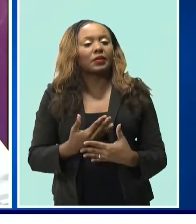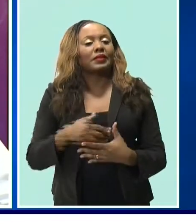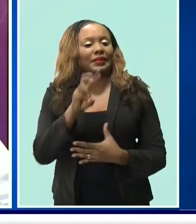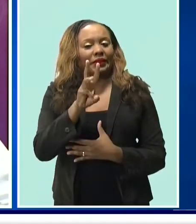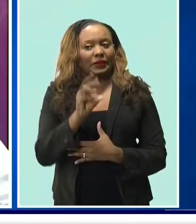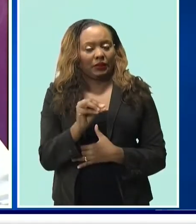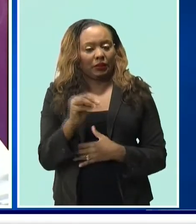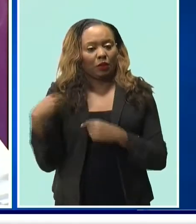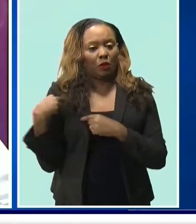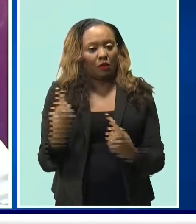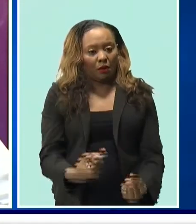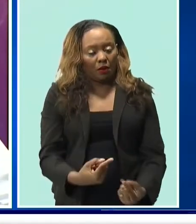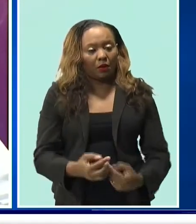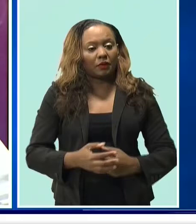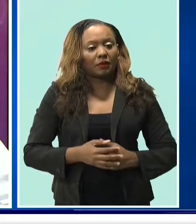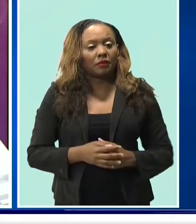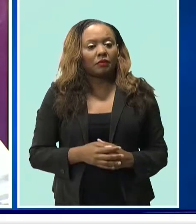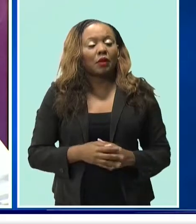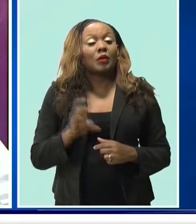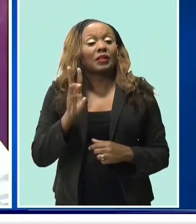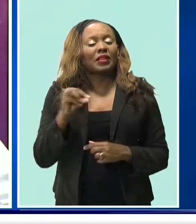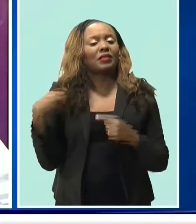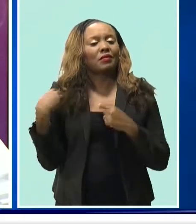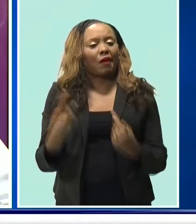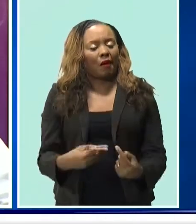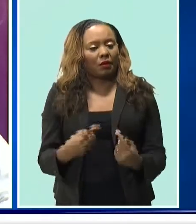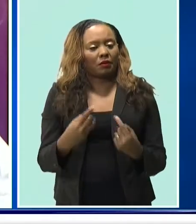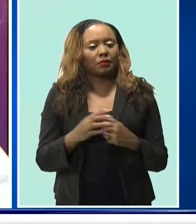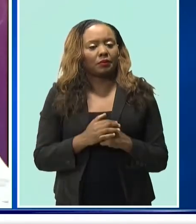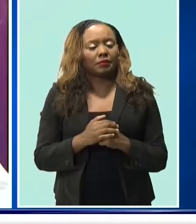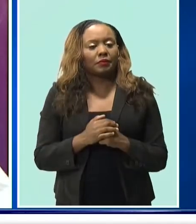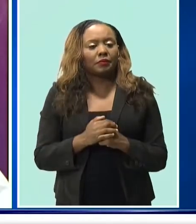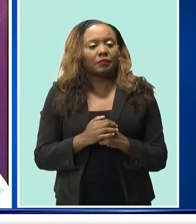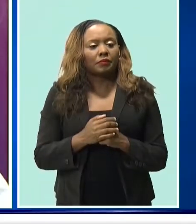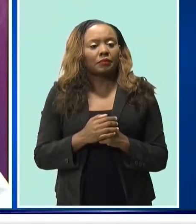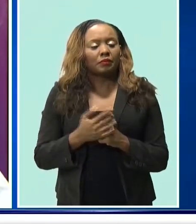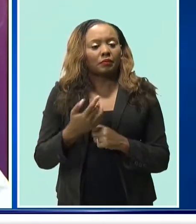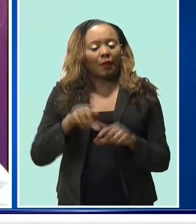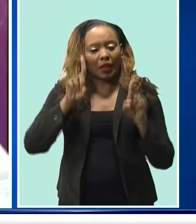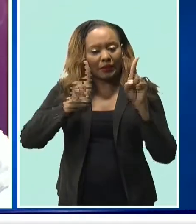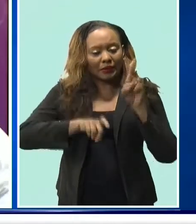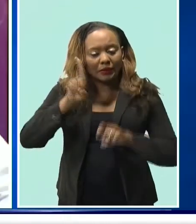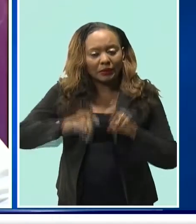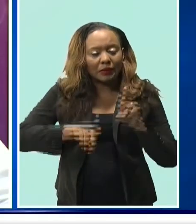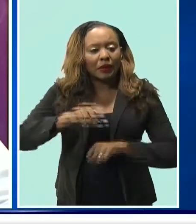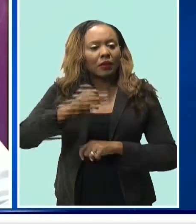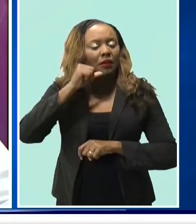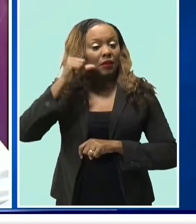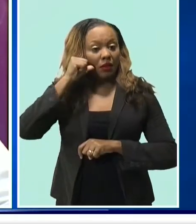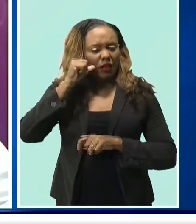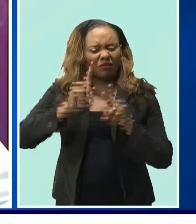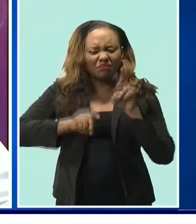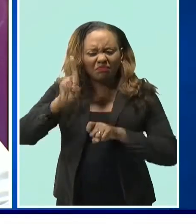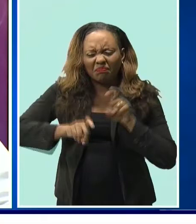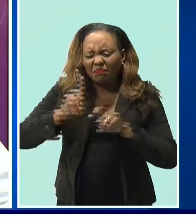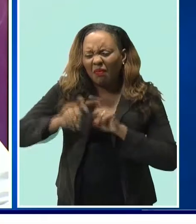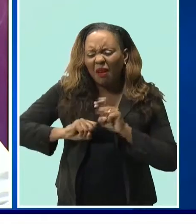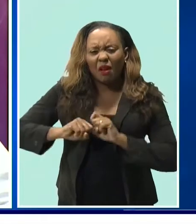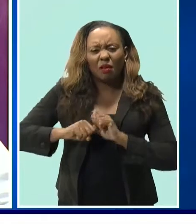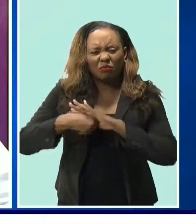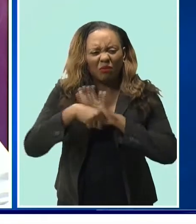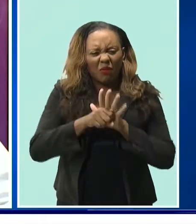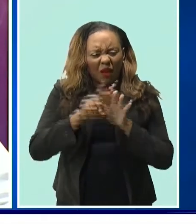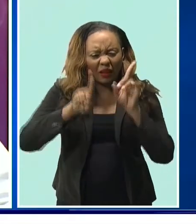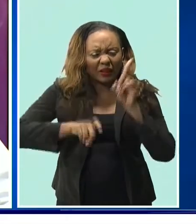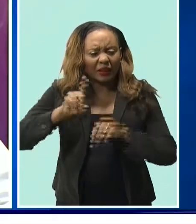COVID-19 cases. So the number stands at 60. We conducted a number of tests yesterday, and those